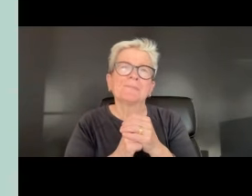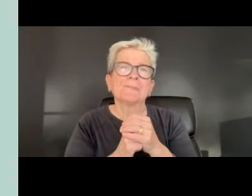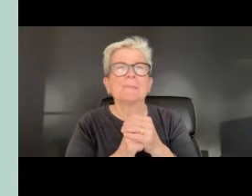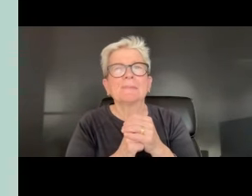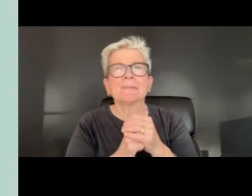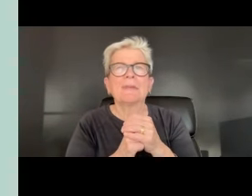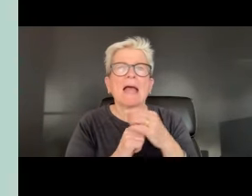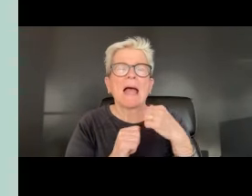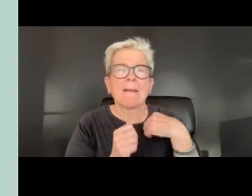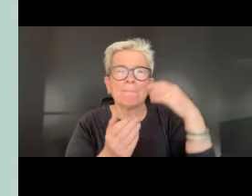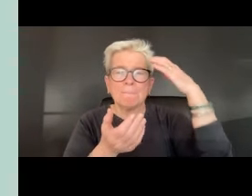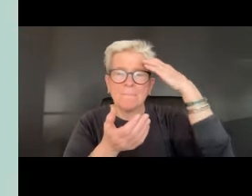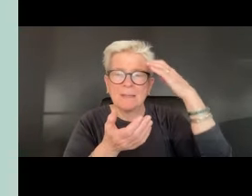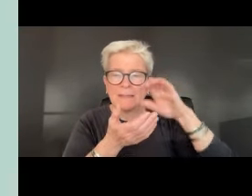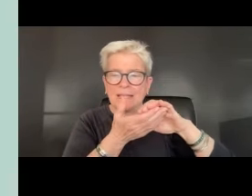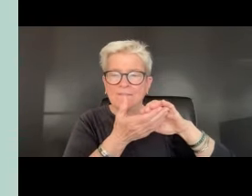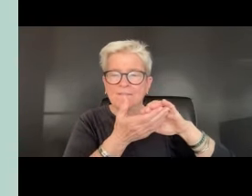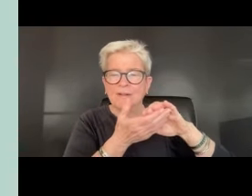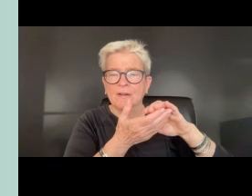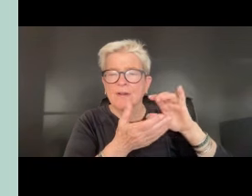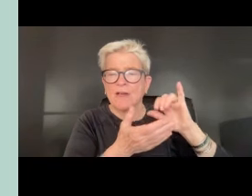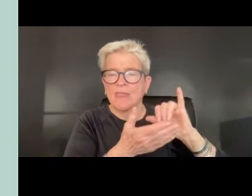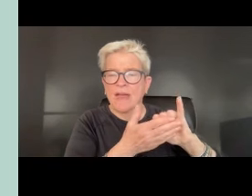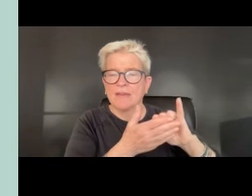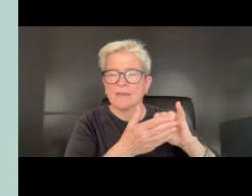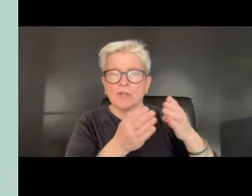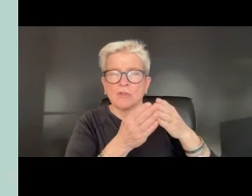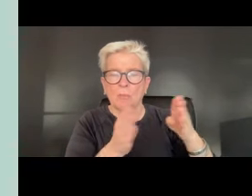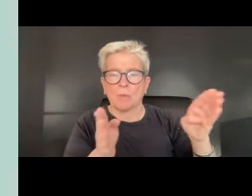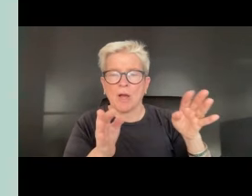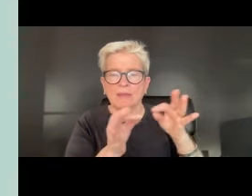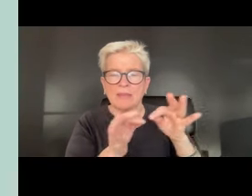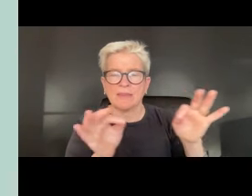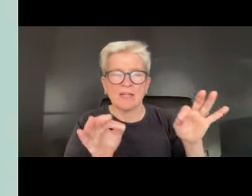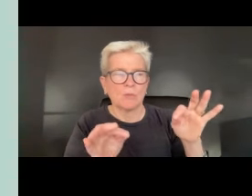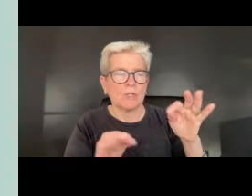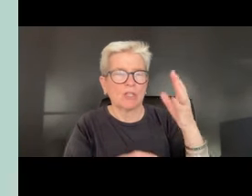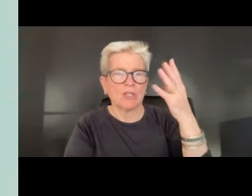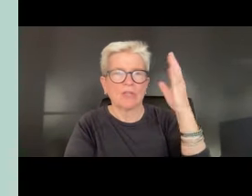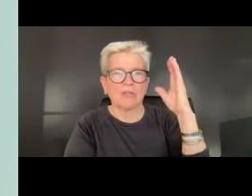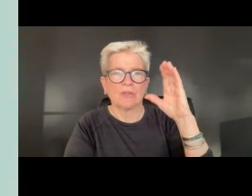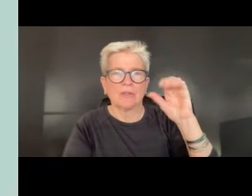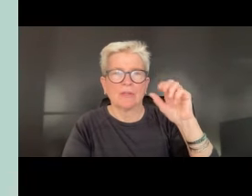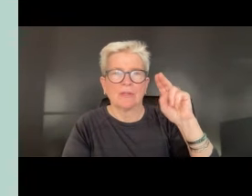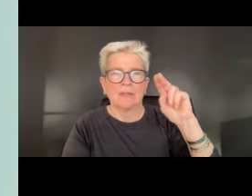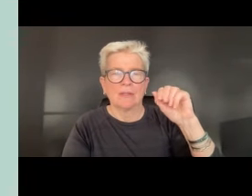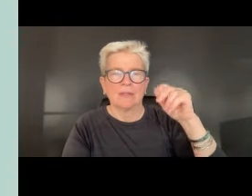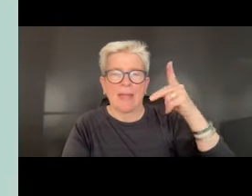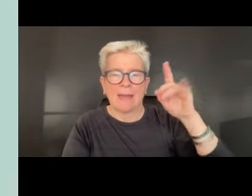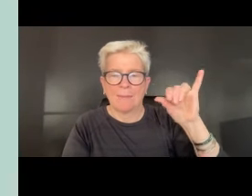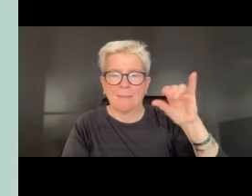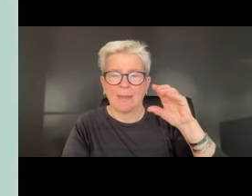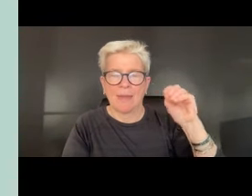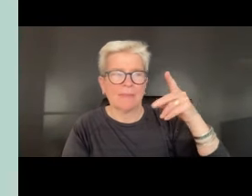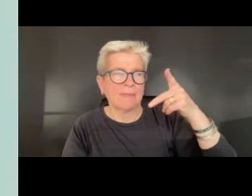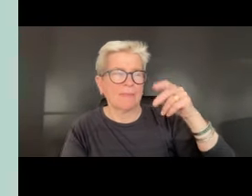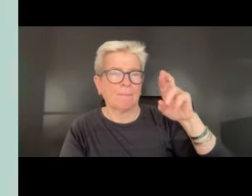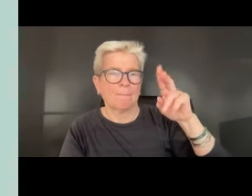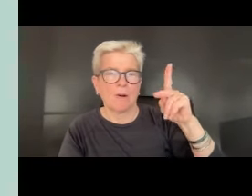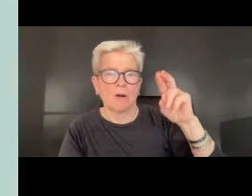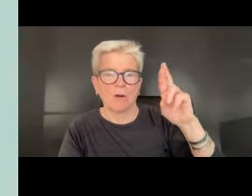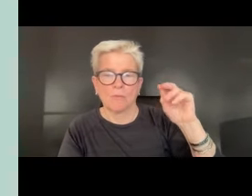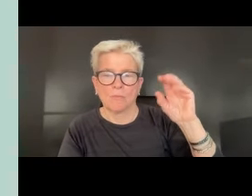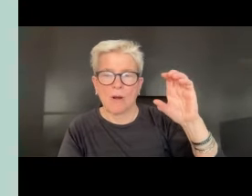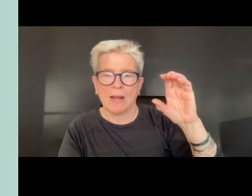I believe that there is broadly language in the tree canopy and also in the parks and recreation sections of the